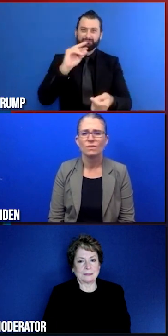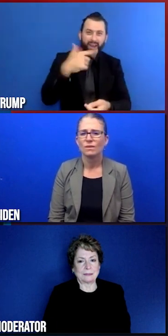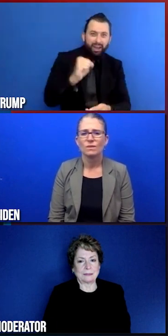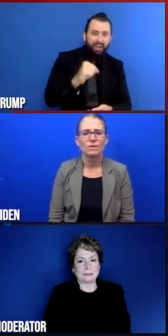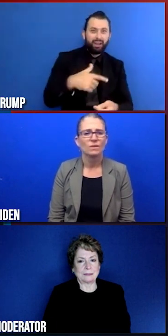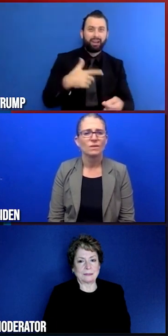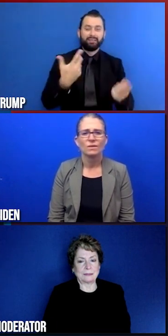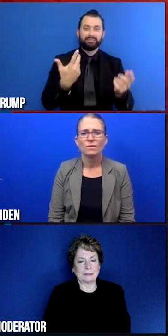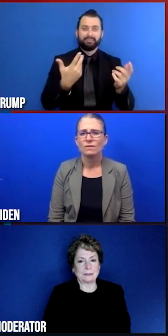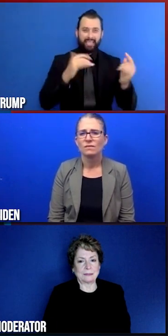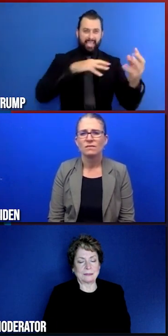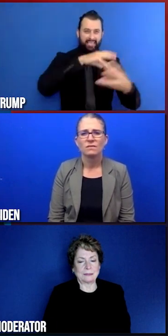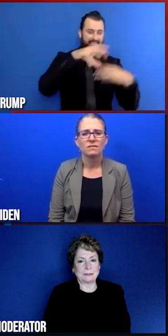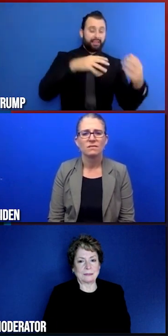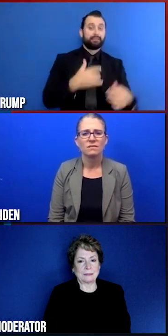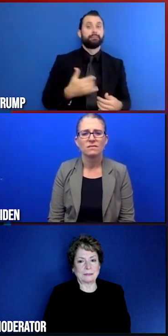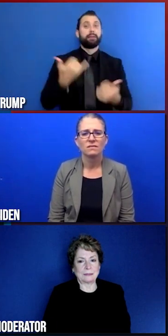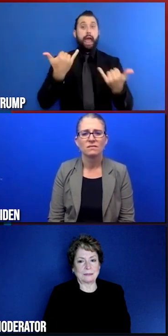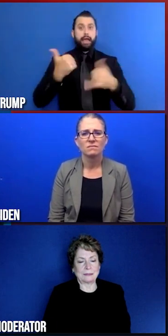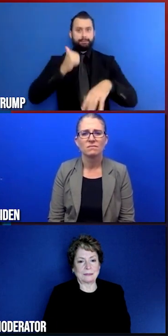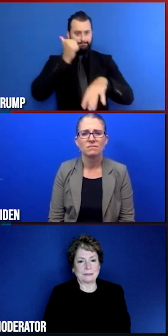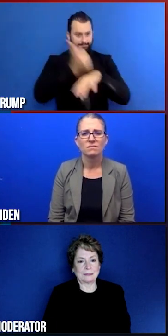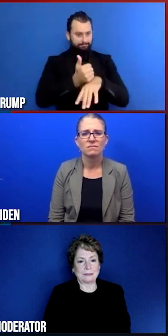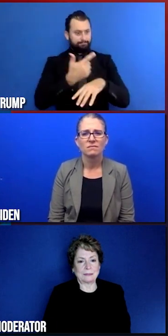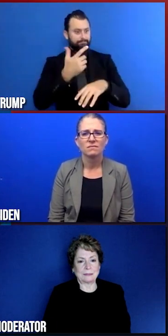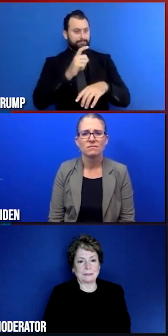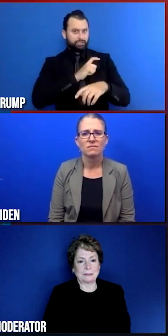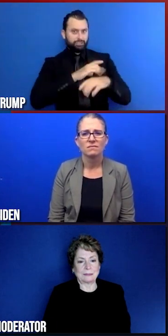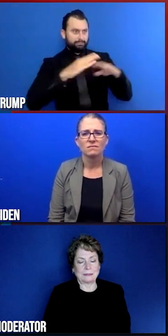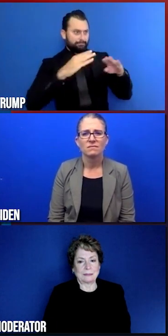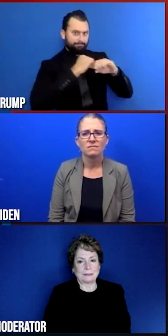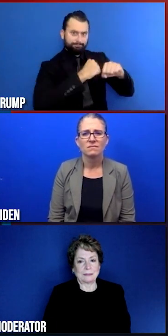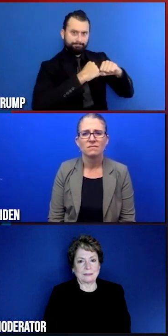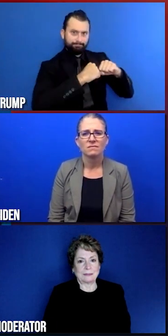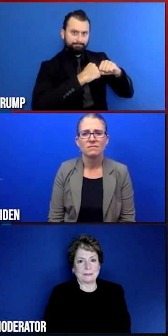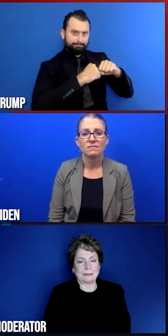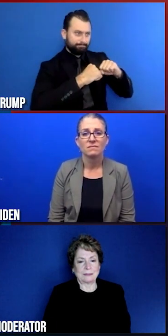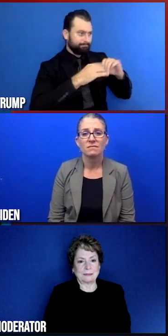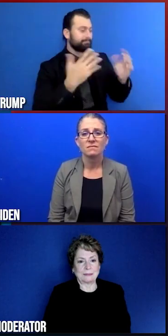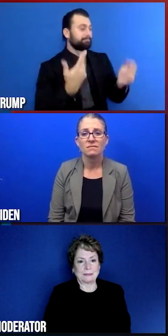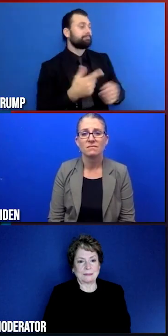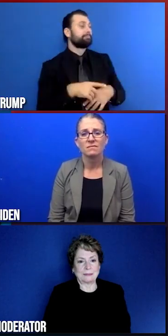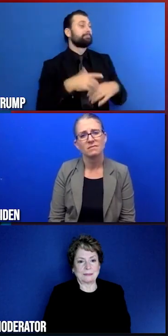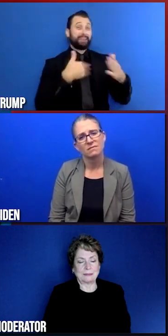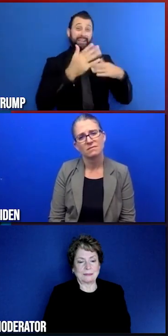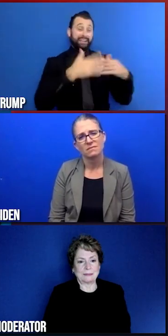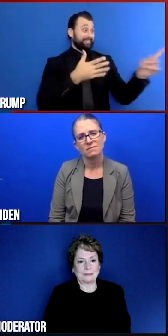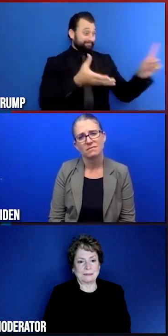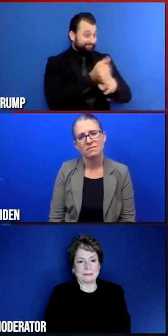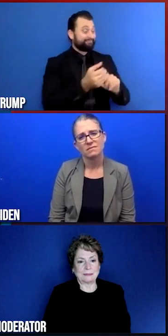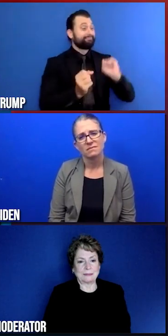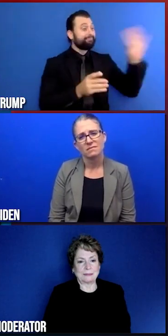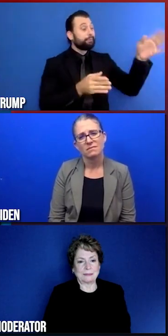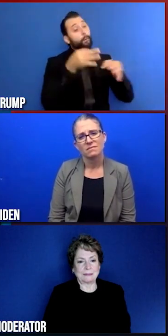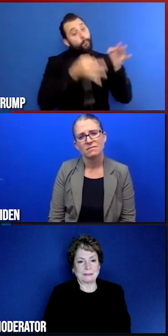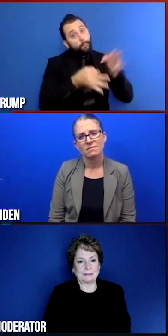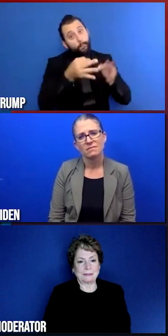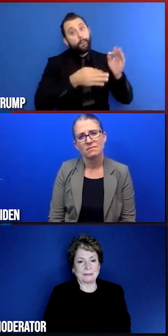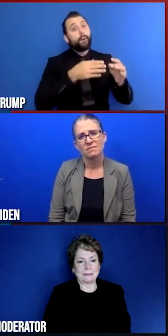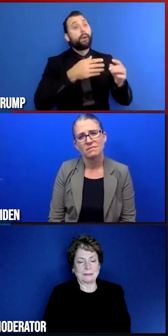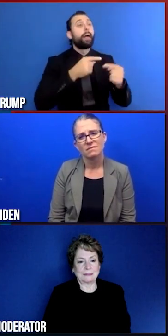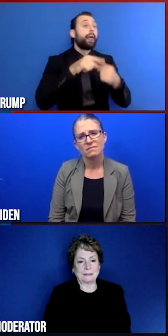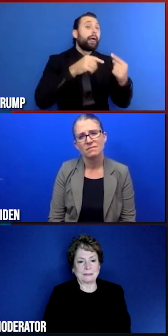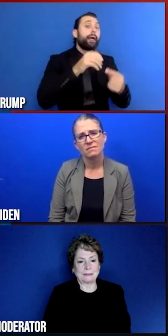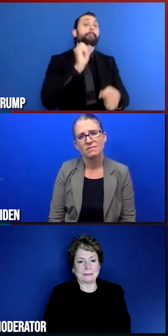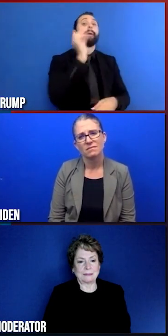years, 3 years. We're going to give you a court case. You need Perry Mason. We're going to give you a court case. When you say they come back, they don't come back,